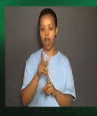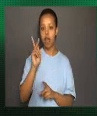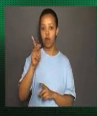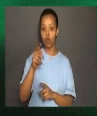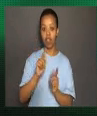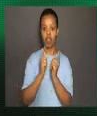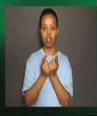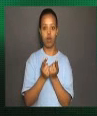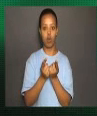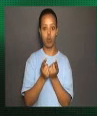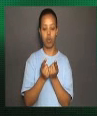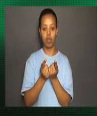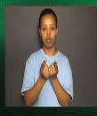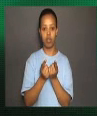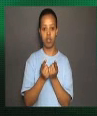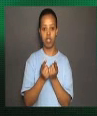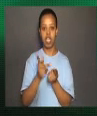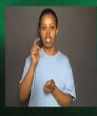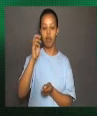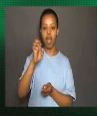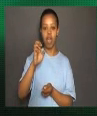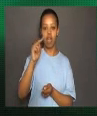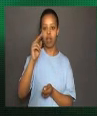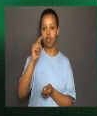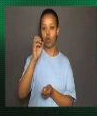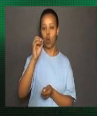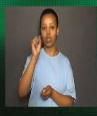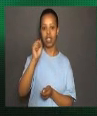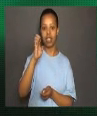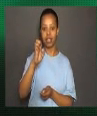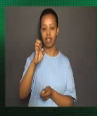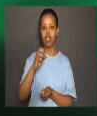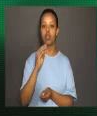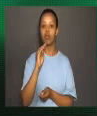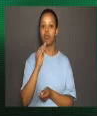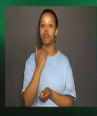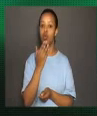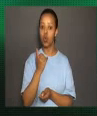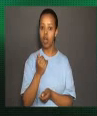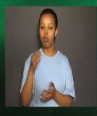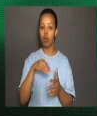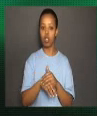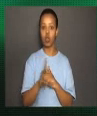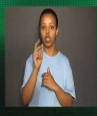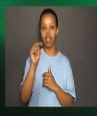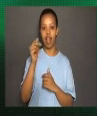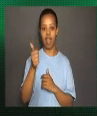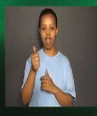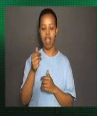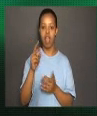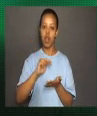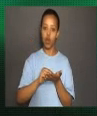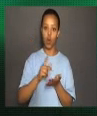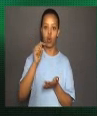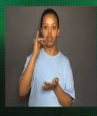group, a pentose sugar, which is deoxyribose in DNA